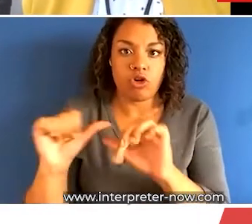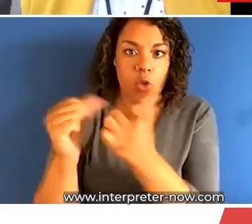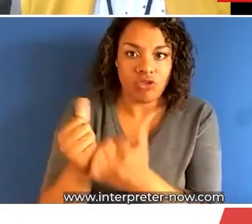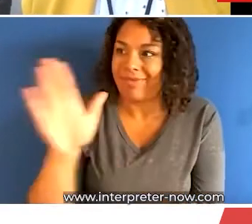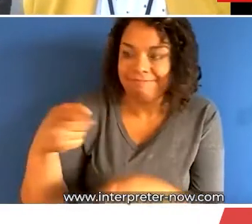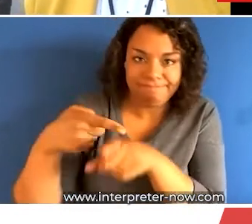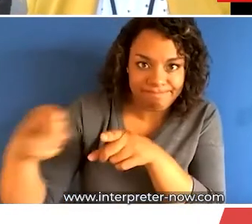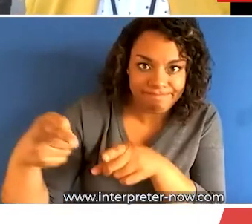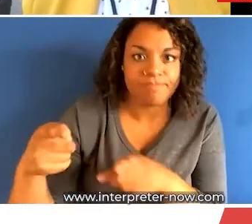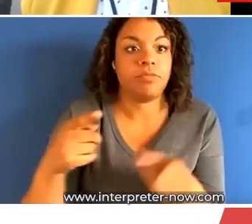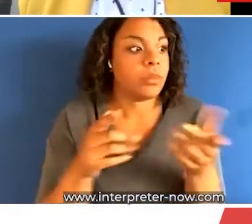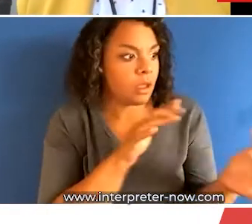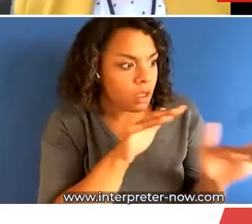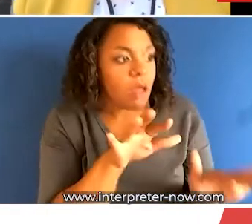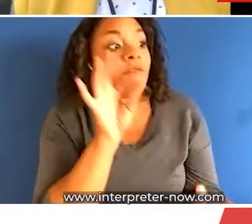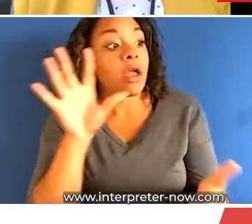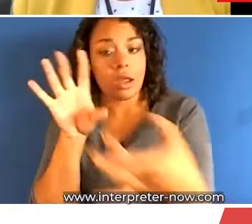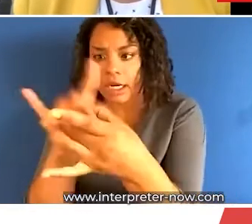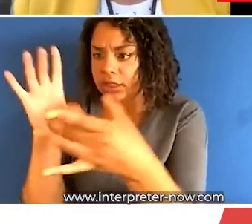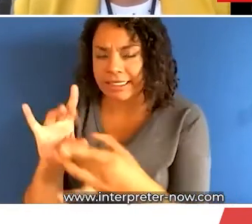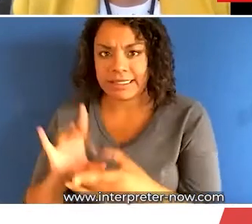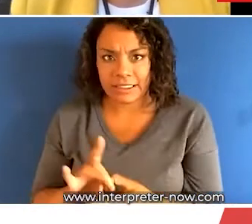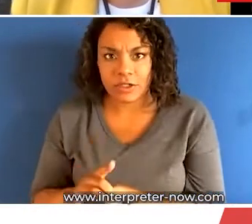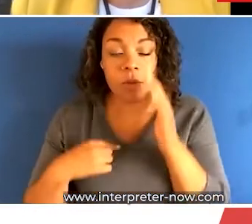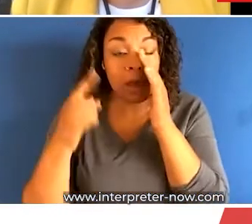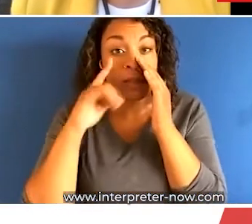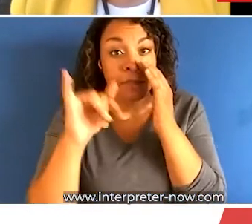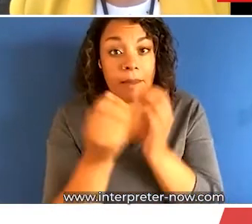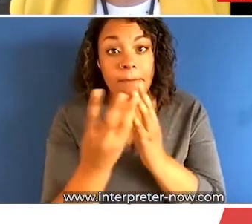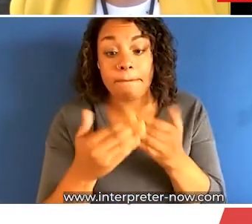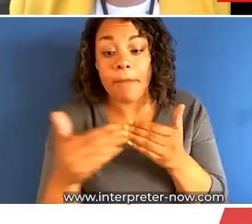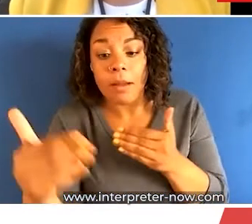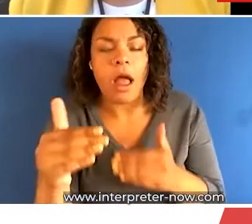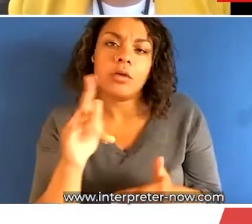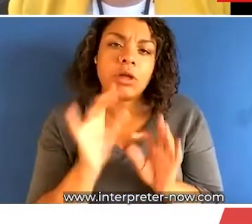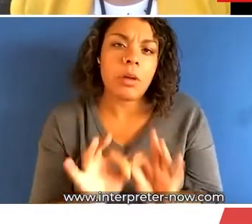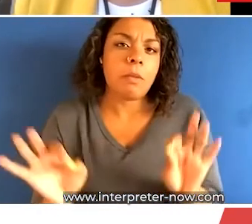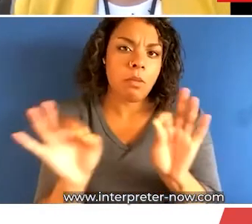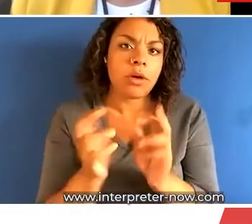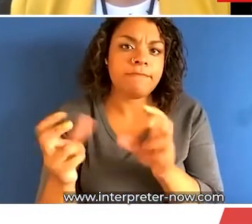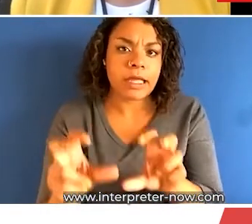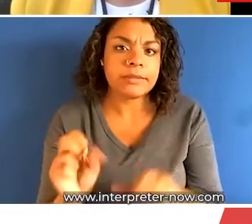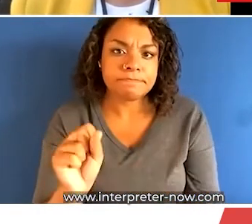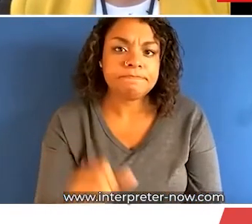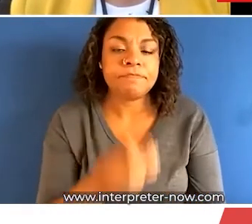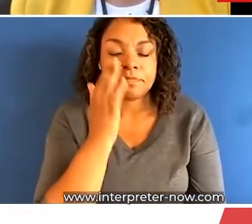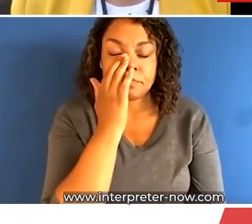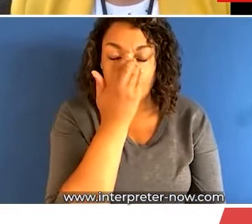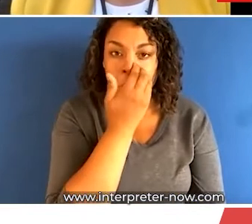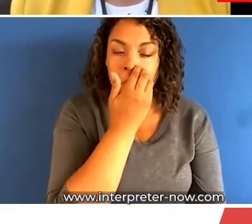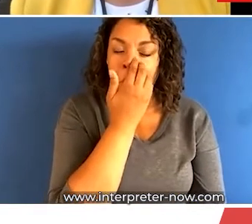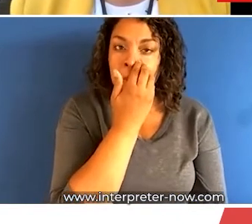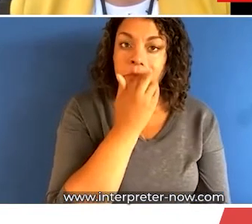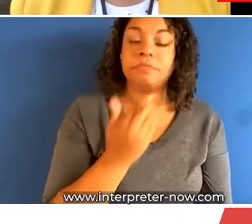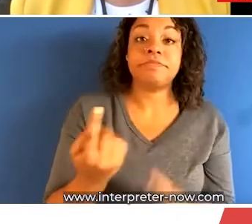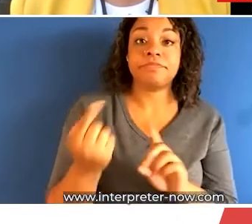at. And so, yeah, I think pipeline is super important. Now back to experiences. I think one of the